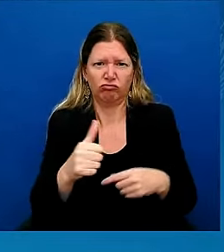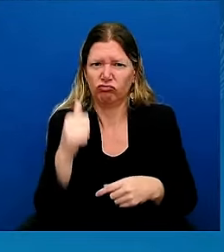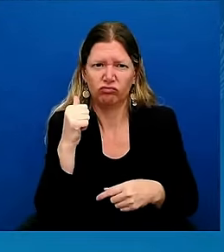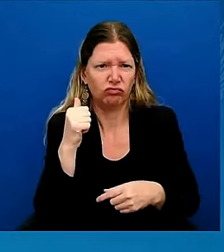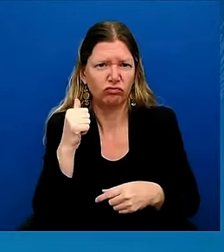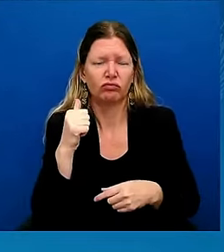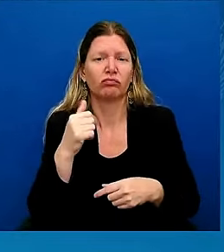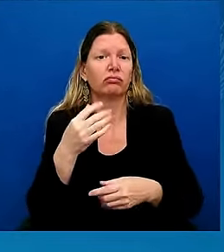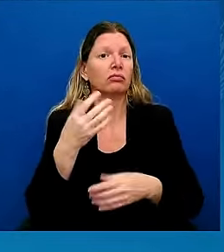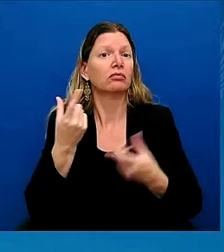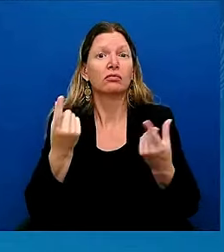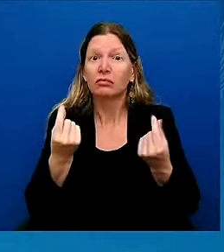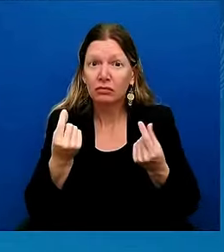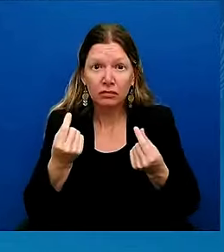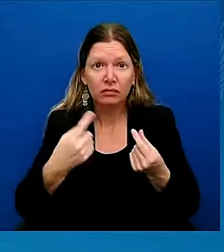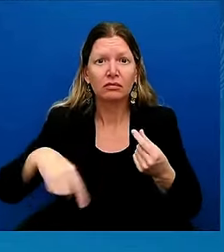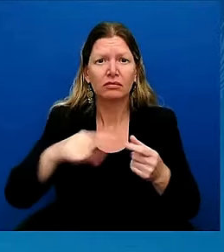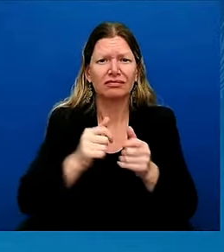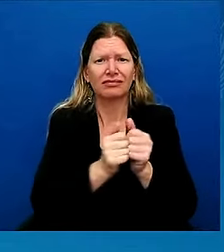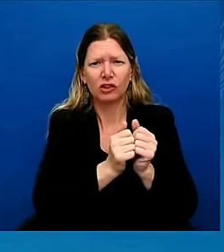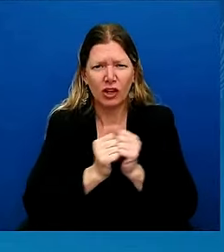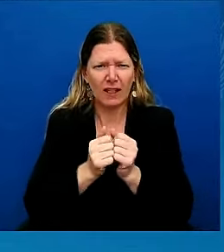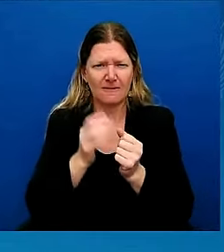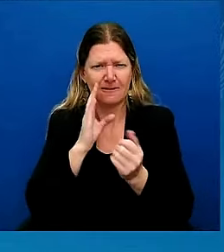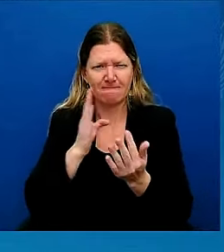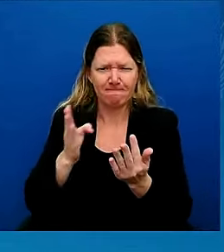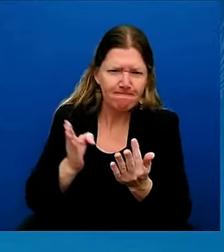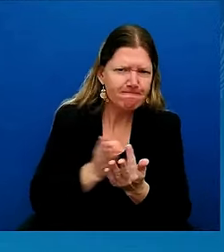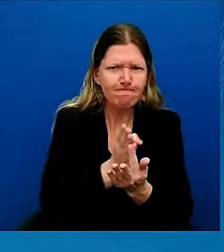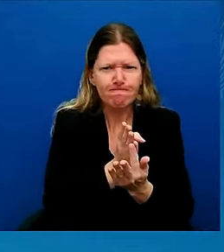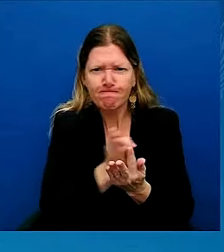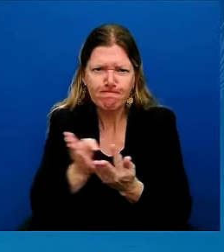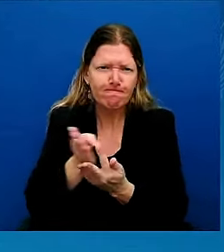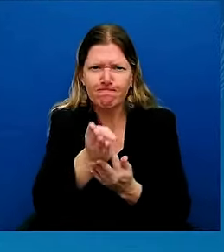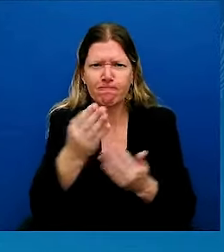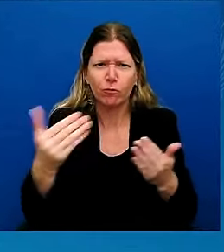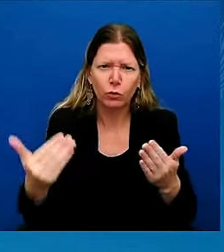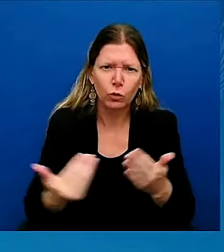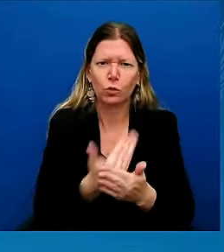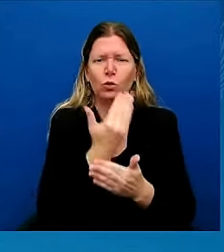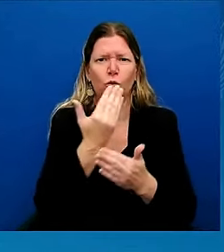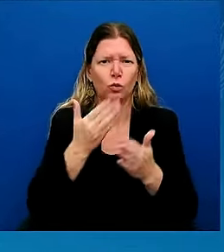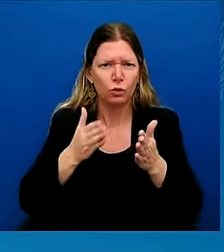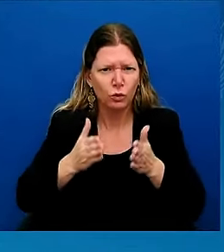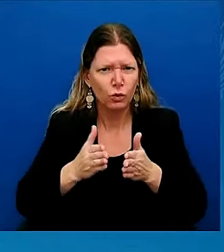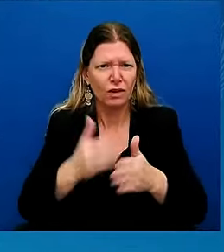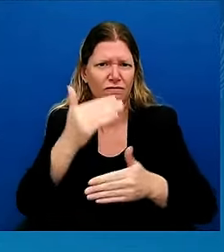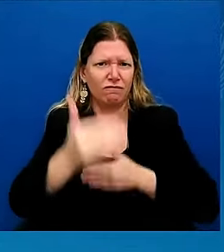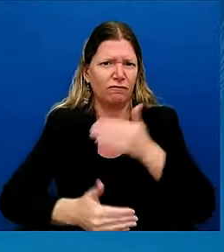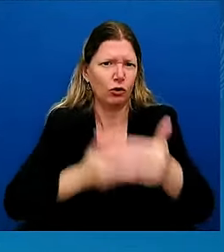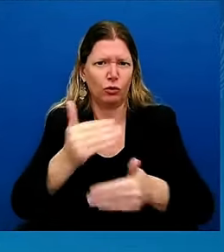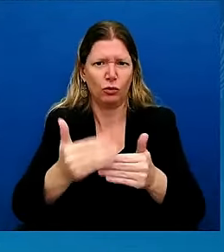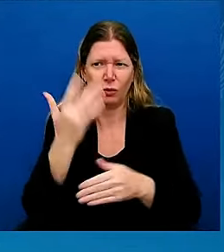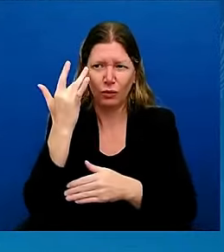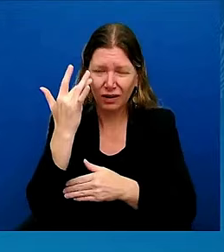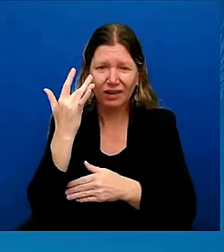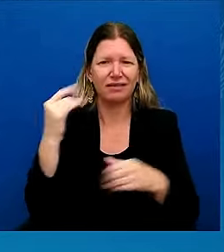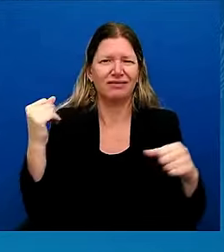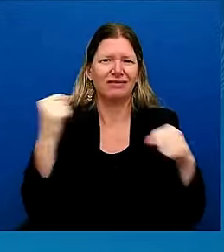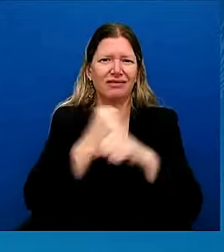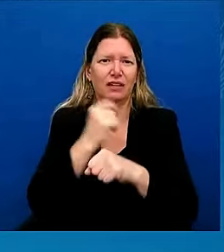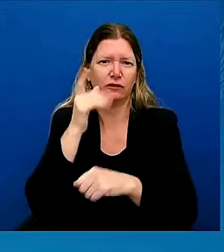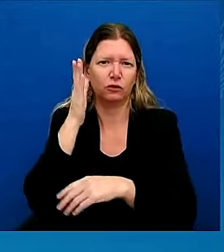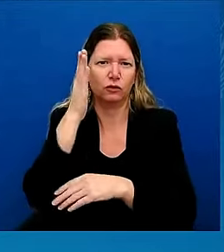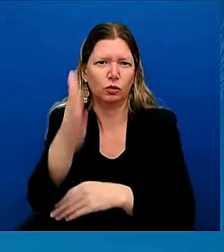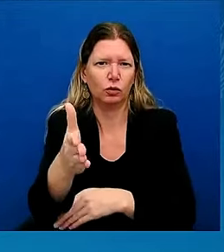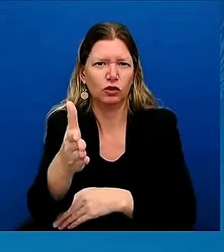freedom. The freedom to vote, the freedom to be safe from gun violence, the freedom to live without fear of bigotry and hate,